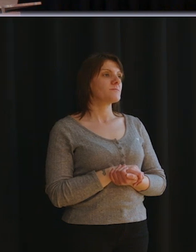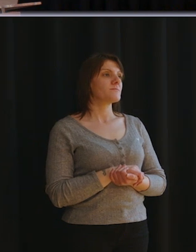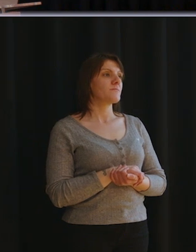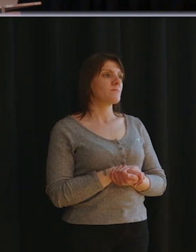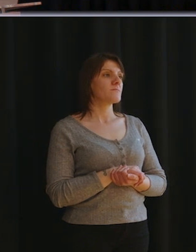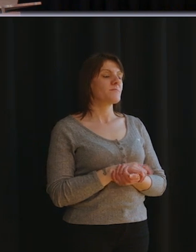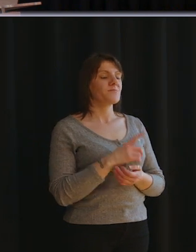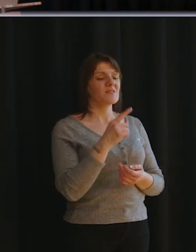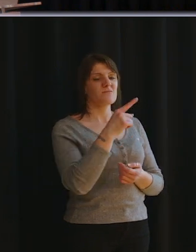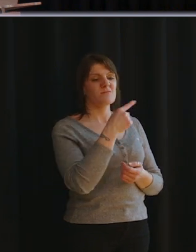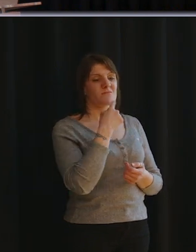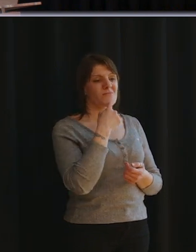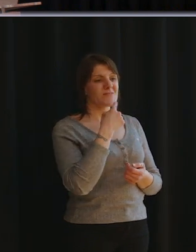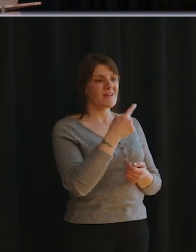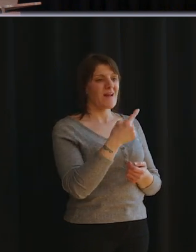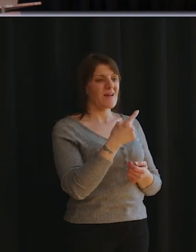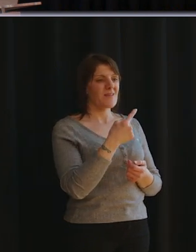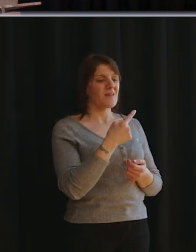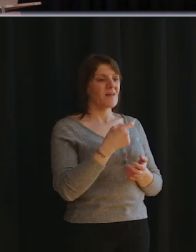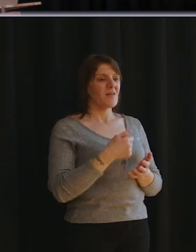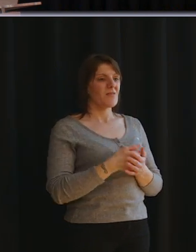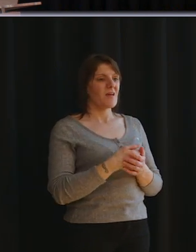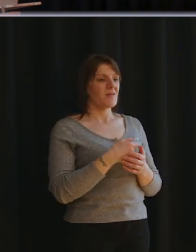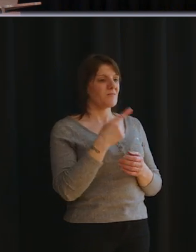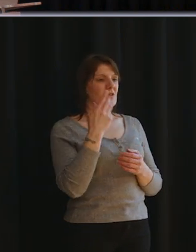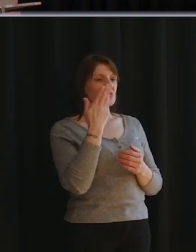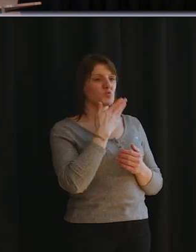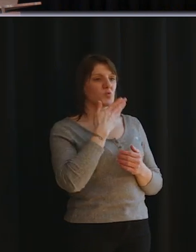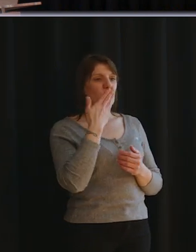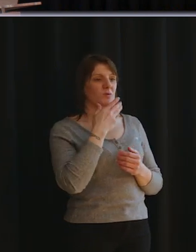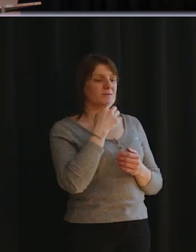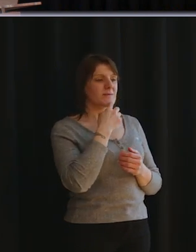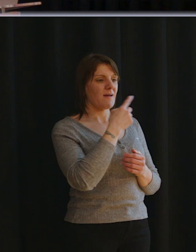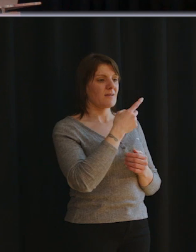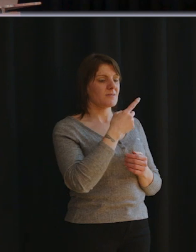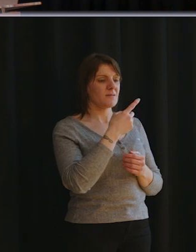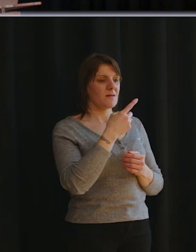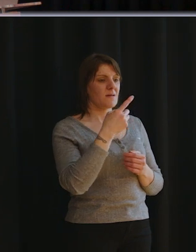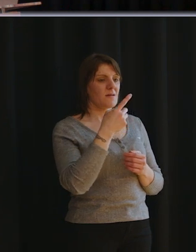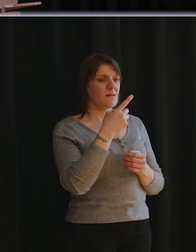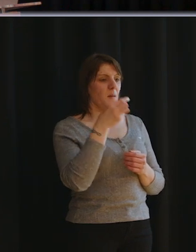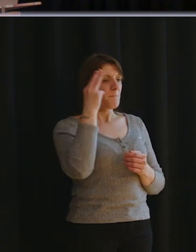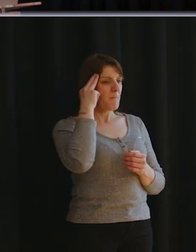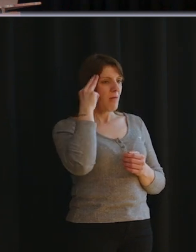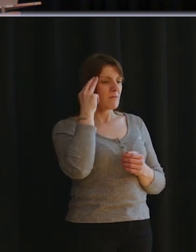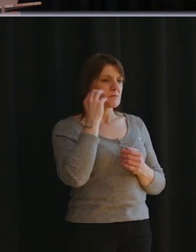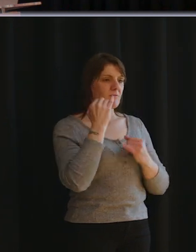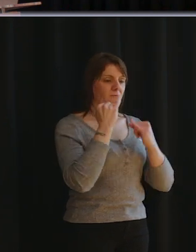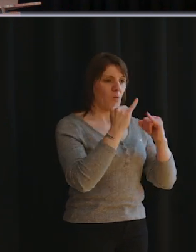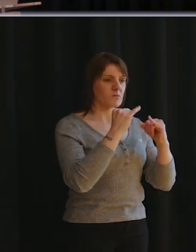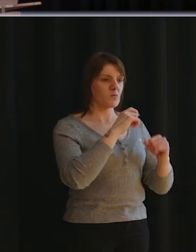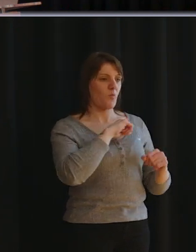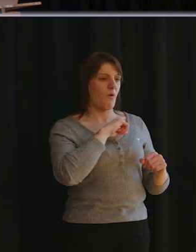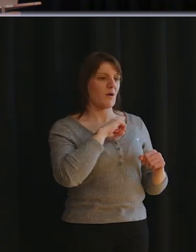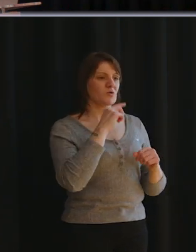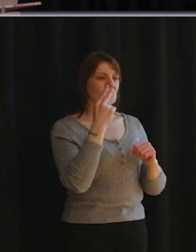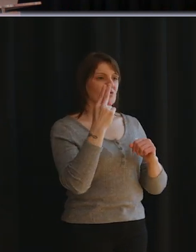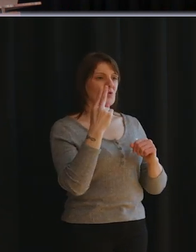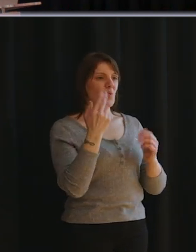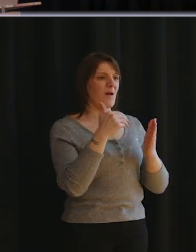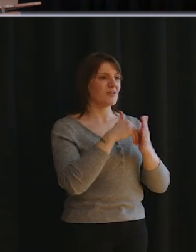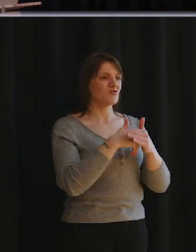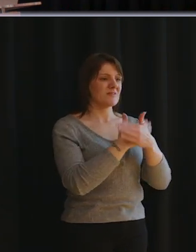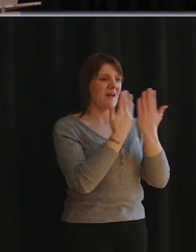me because I kept him 2 days extra on a holiday, and that's what turned him. And Yeah. they were, you know, and then they were running for a EHCP or a Satan.